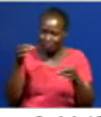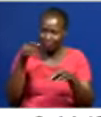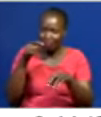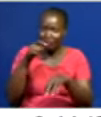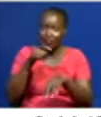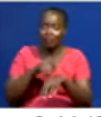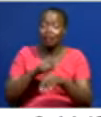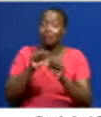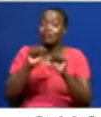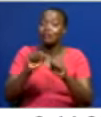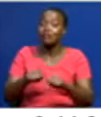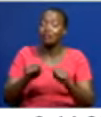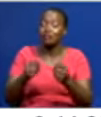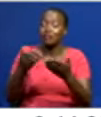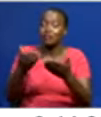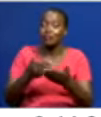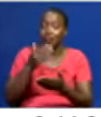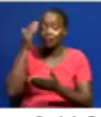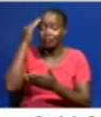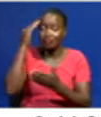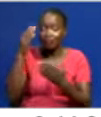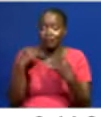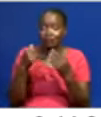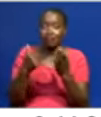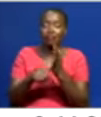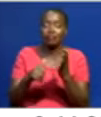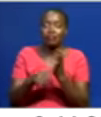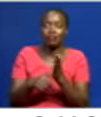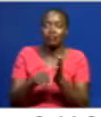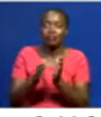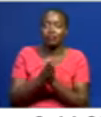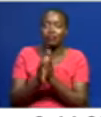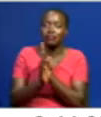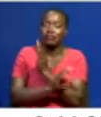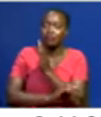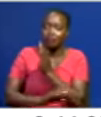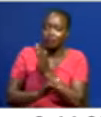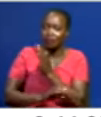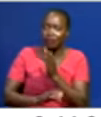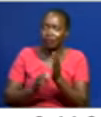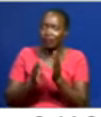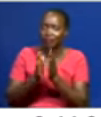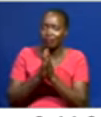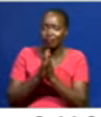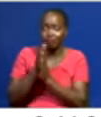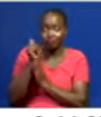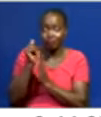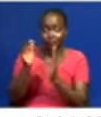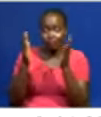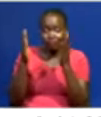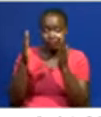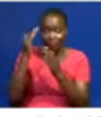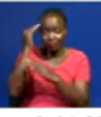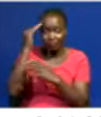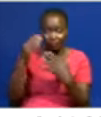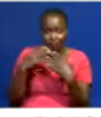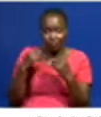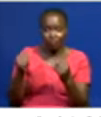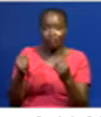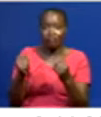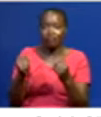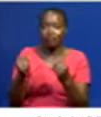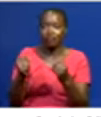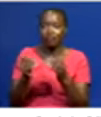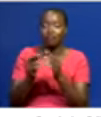country commemorates the Mental Health Month marked in May to create awareness and sensitization, Kamche Menza brings